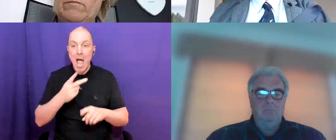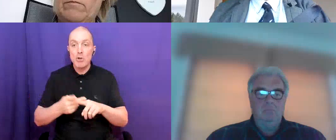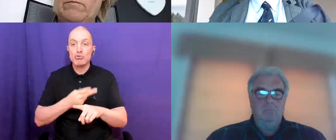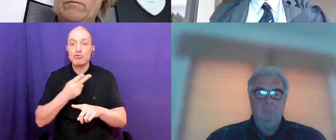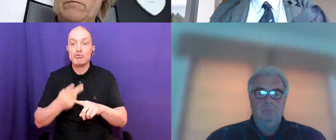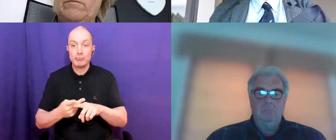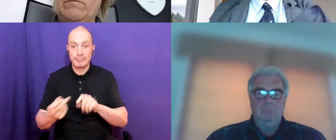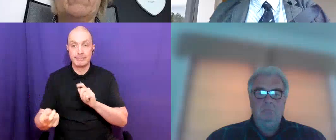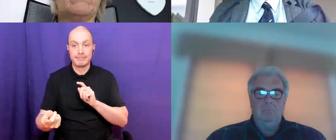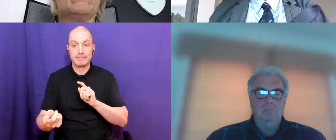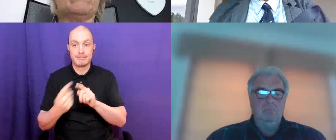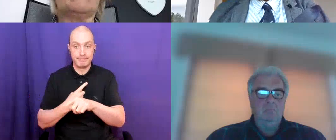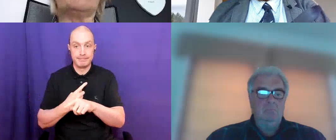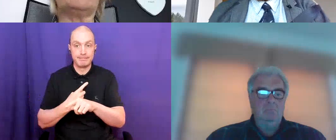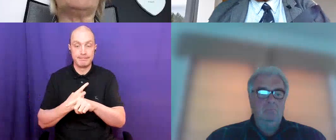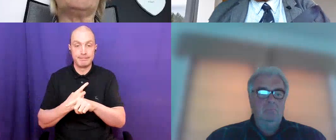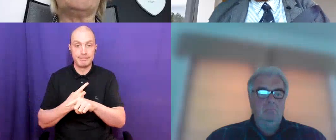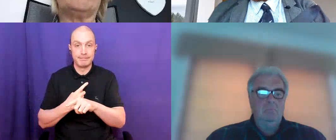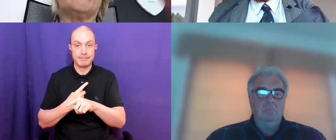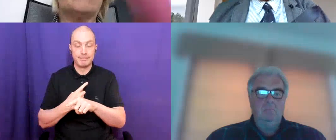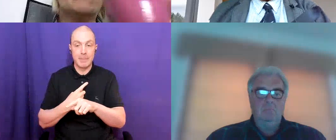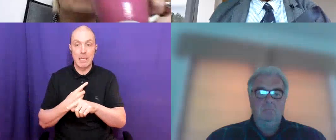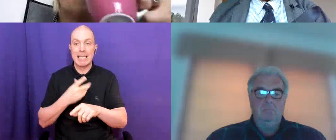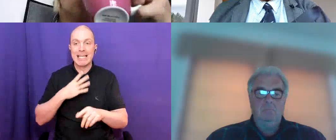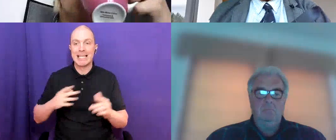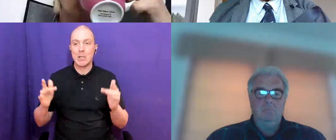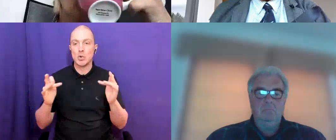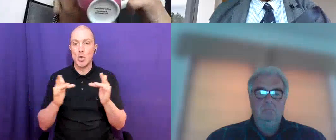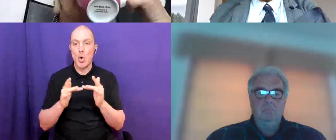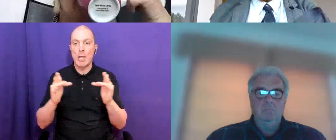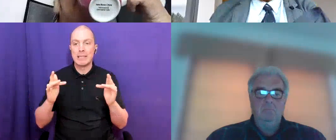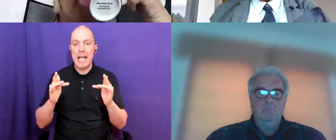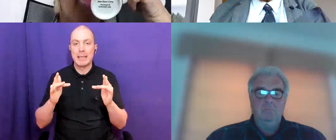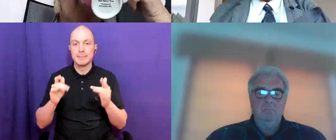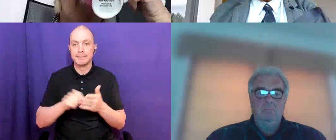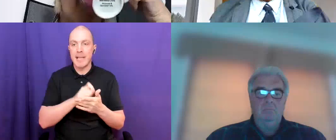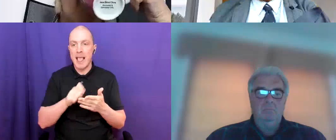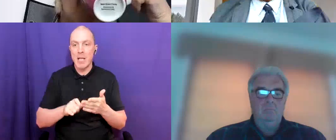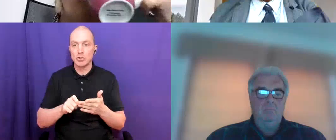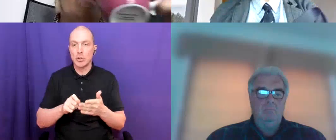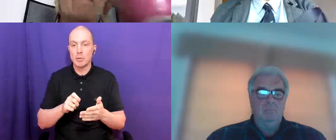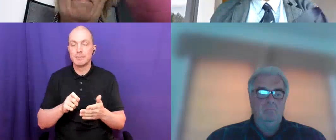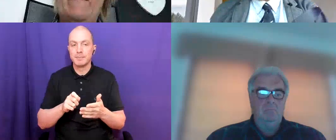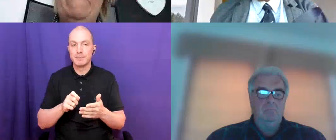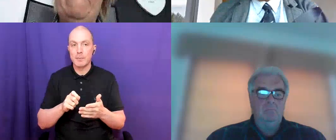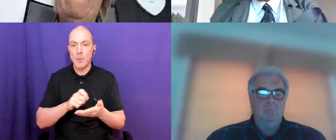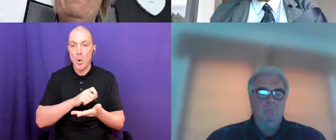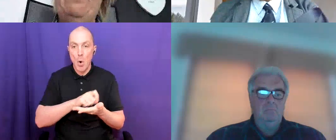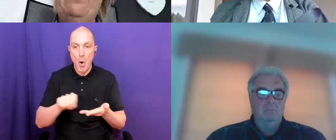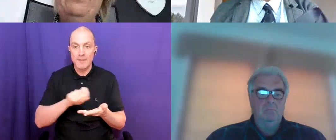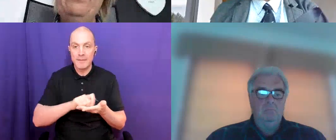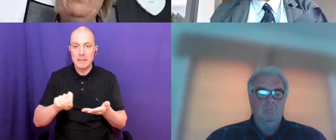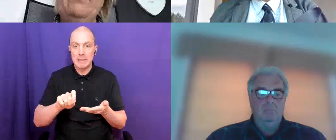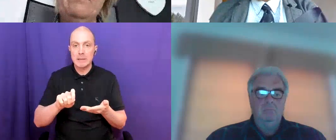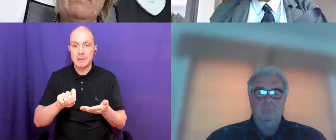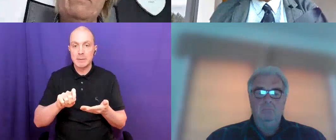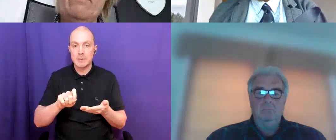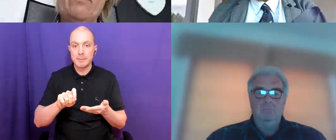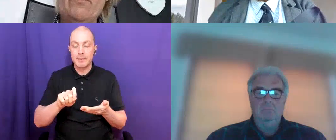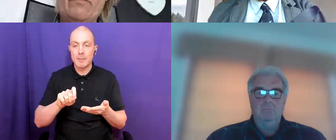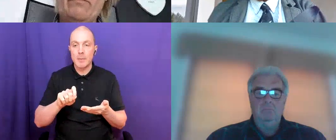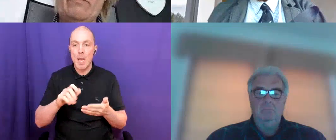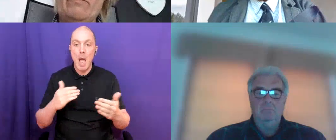by contacting the election office up until 10 p.m. on Thursday, the 5th of May